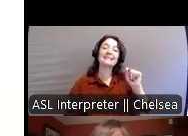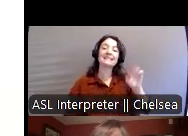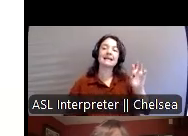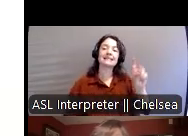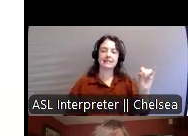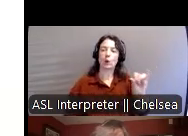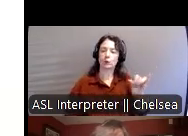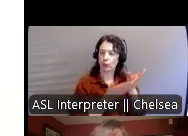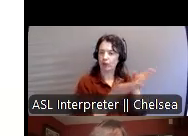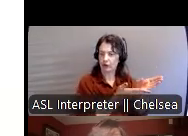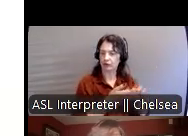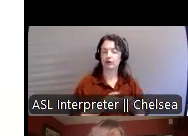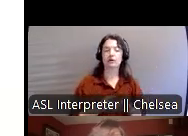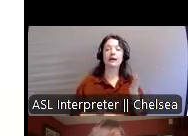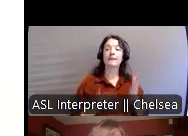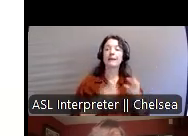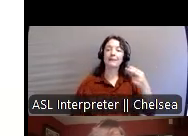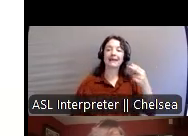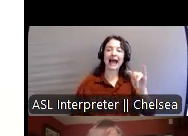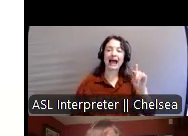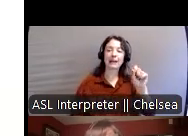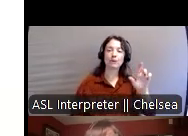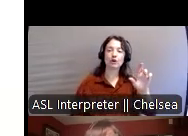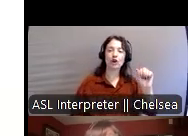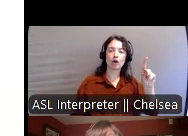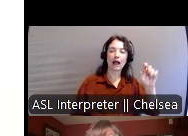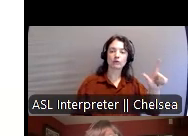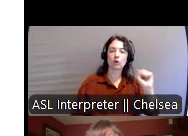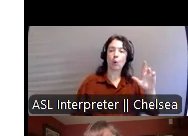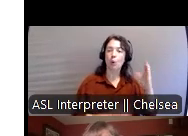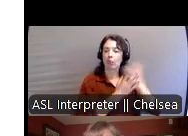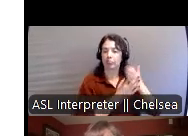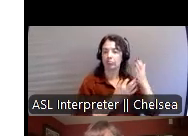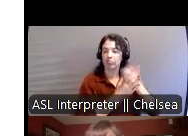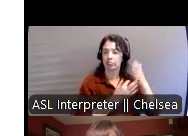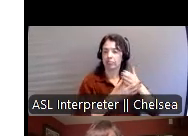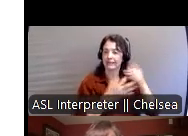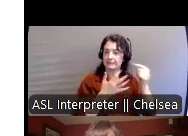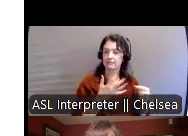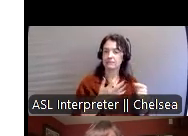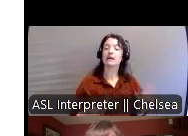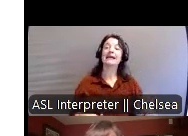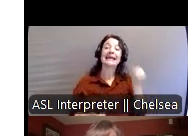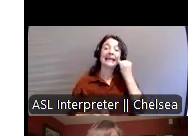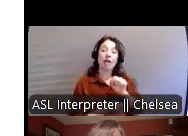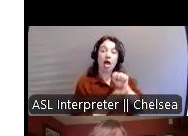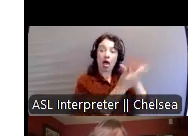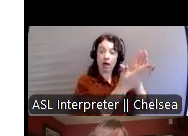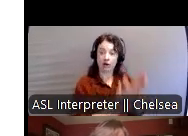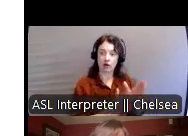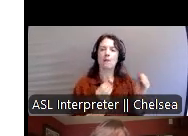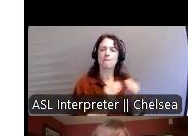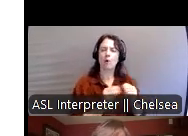show hyperarousal and intrusive symptoms, where perpetrators show more emotional dysregulation.